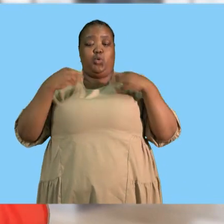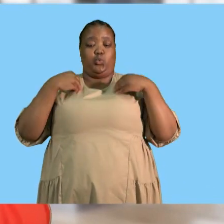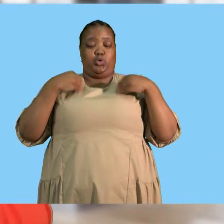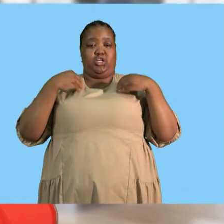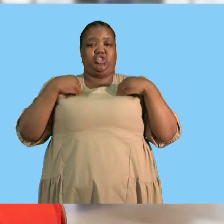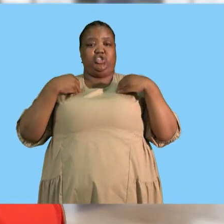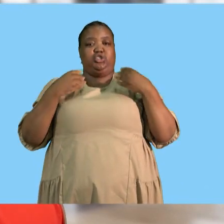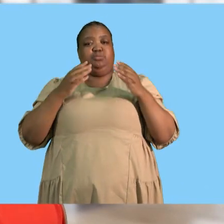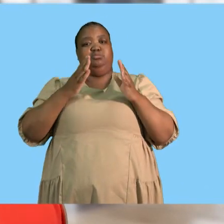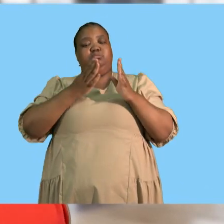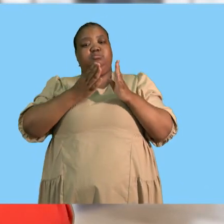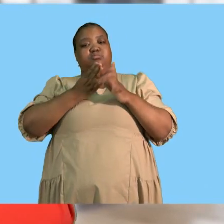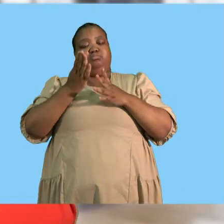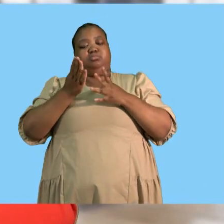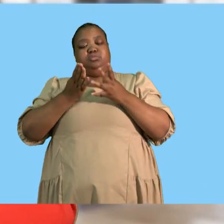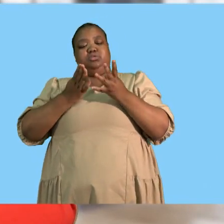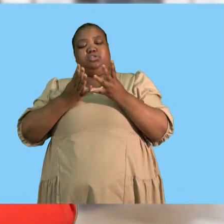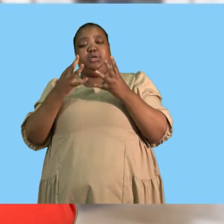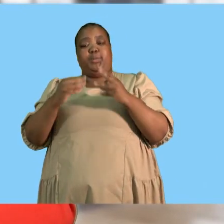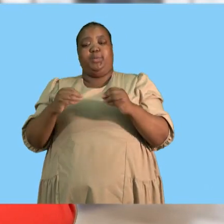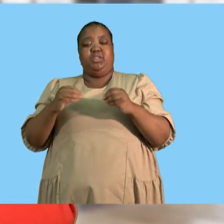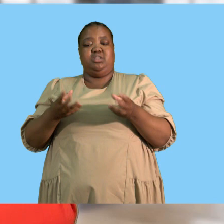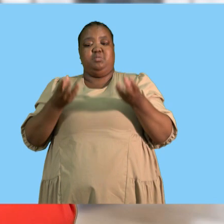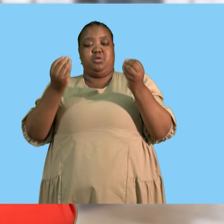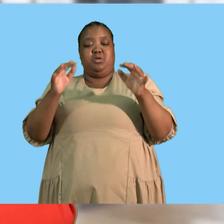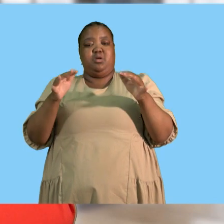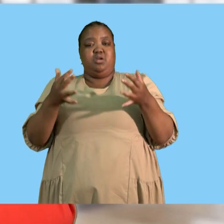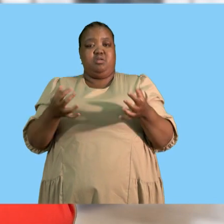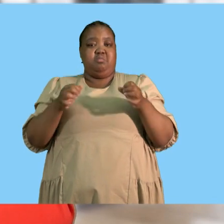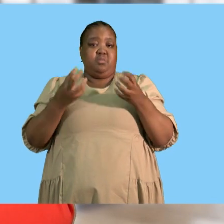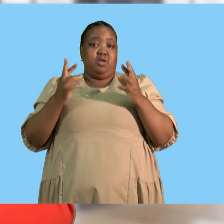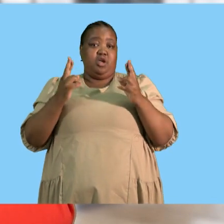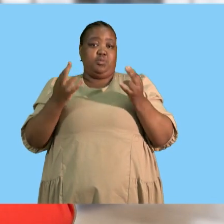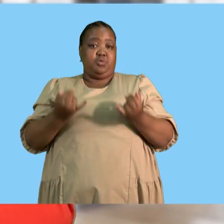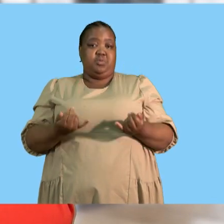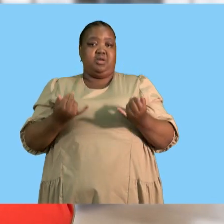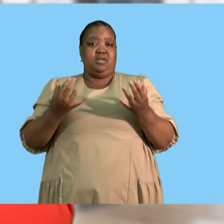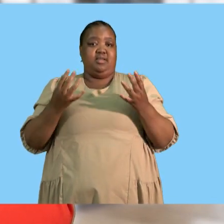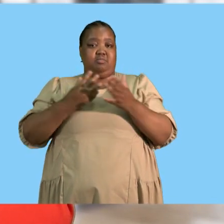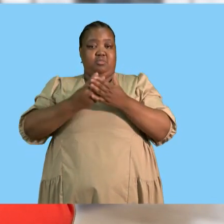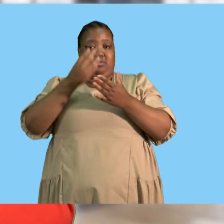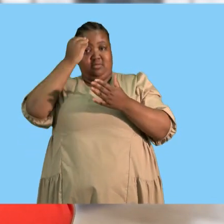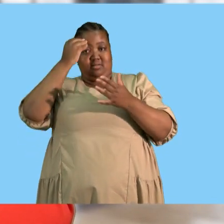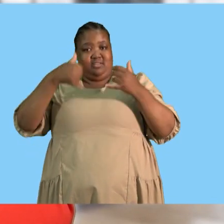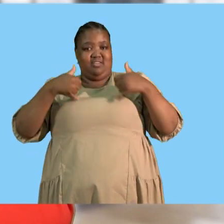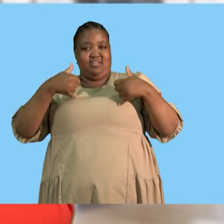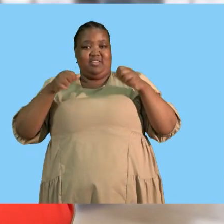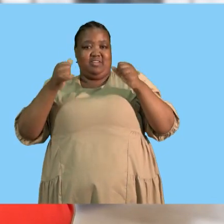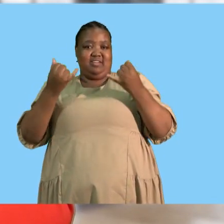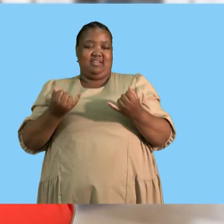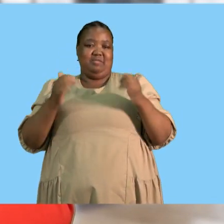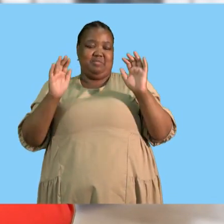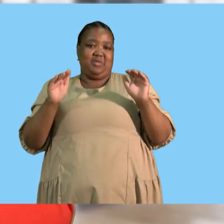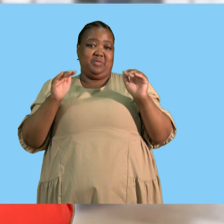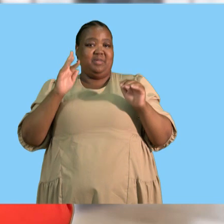of ownership and avenues of acquiring a business. I hope you have enjoyed today's lesson, and this is goodbye